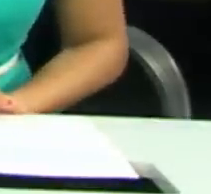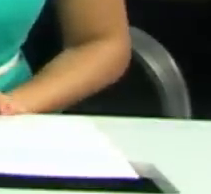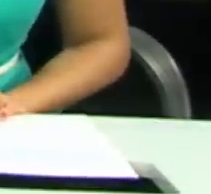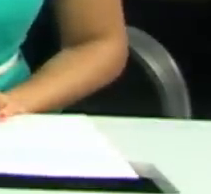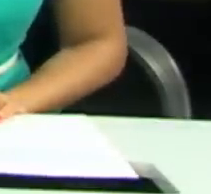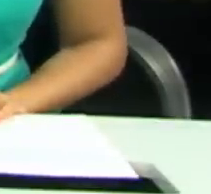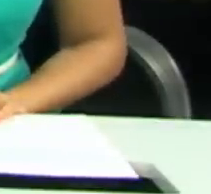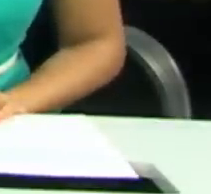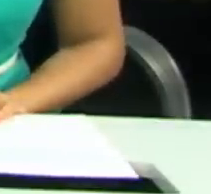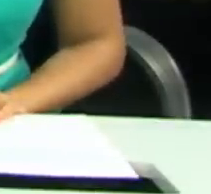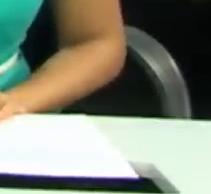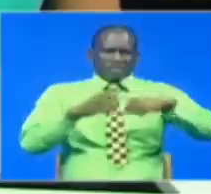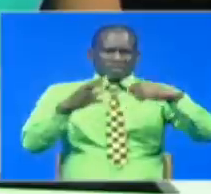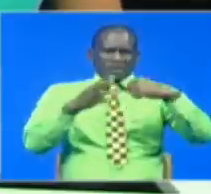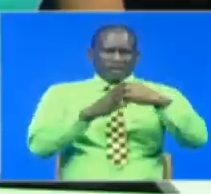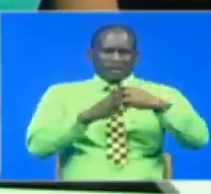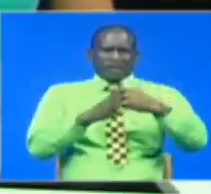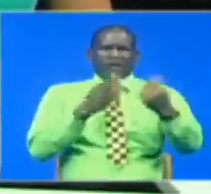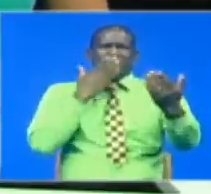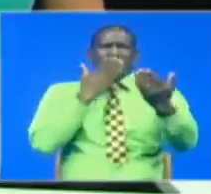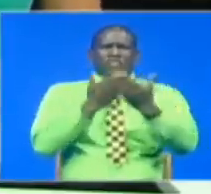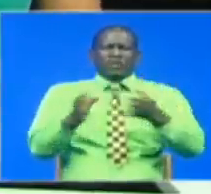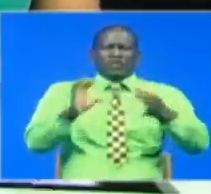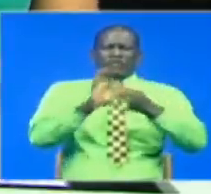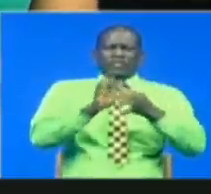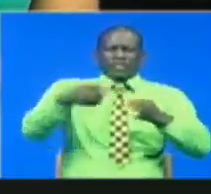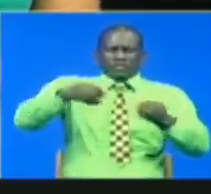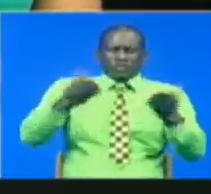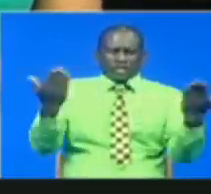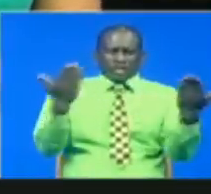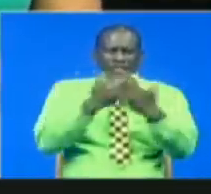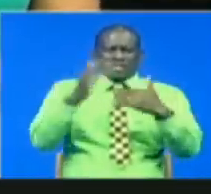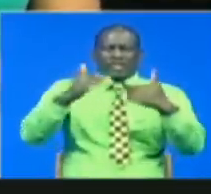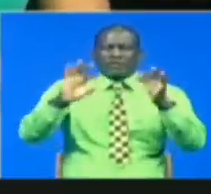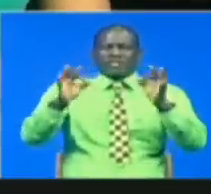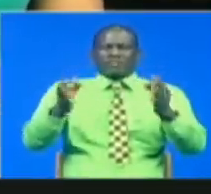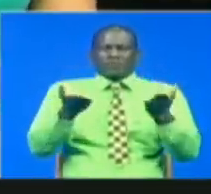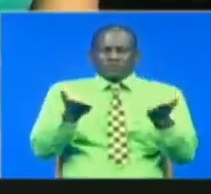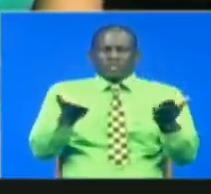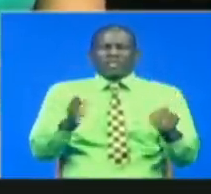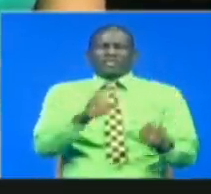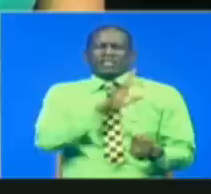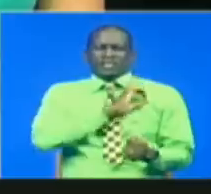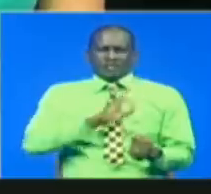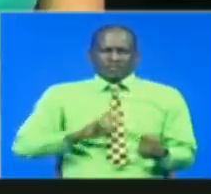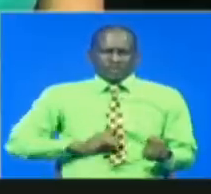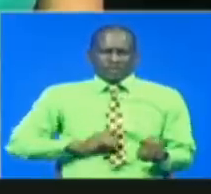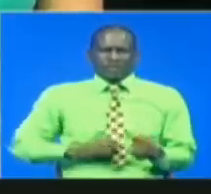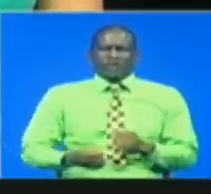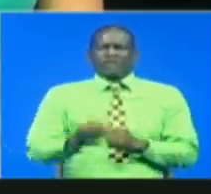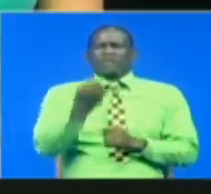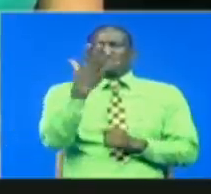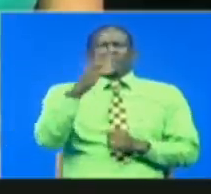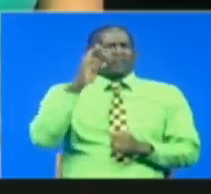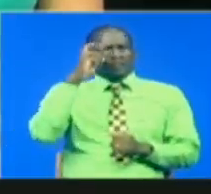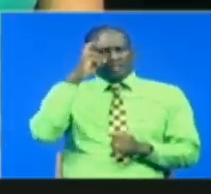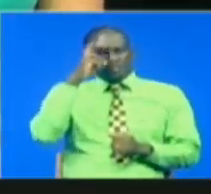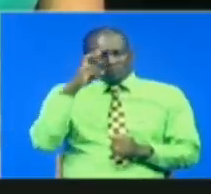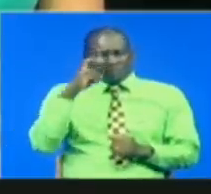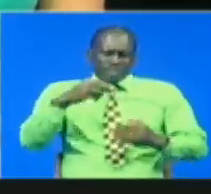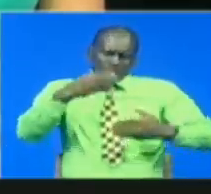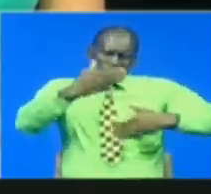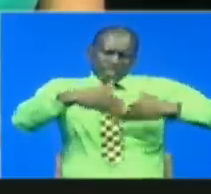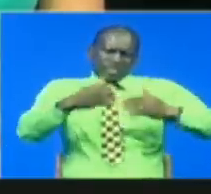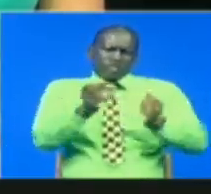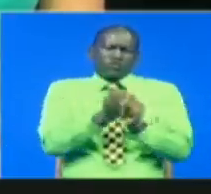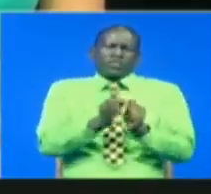It's 9 o'clock. Thanks for joining us tonight. Our sign language interpreter is David Agondoa. A top story. Five suspects connected to the Riverside Drive